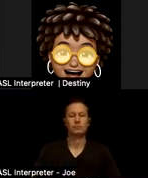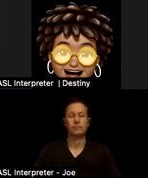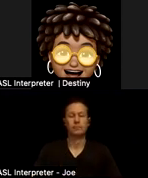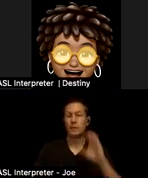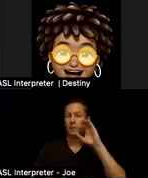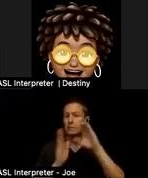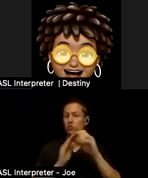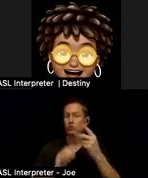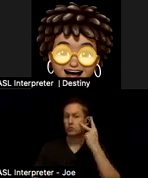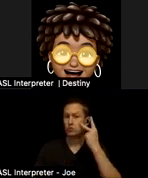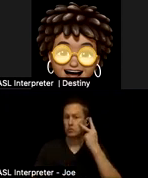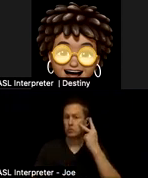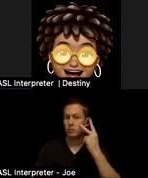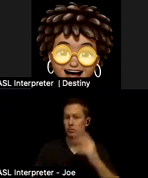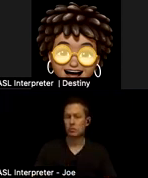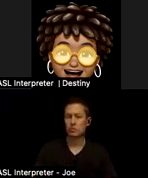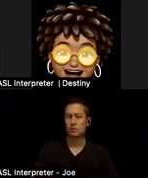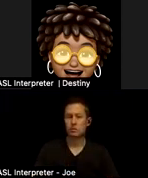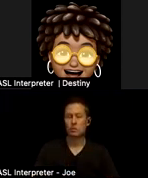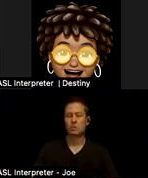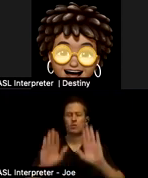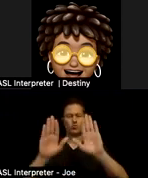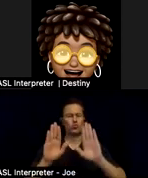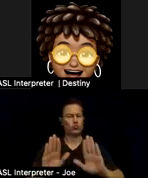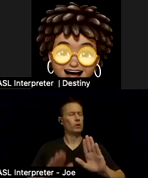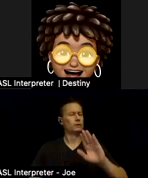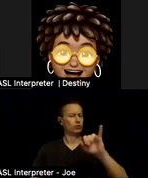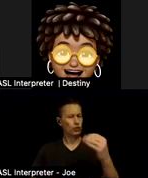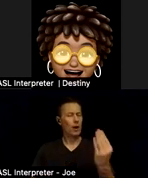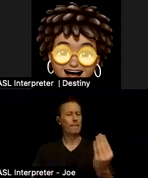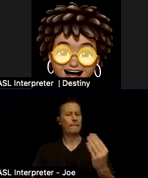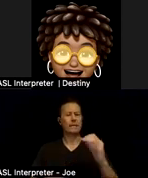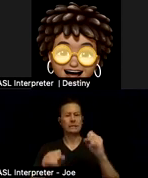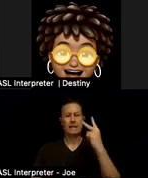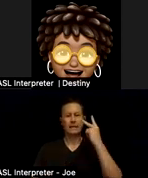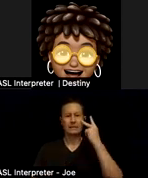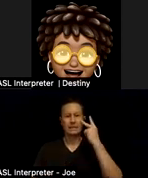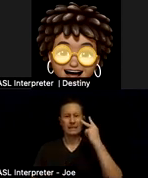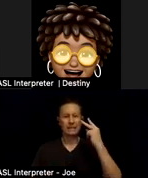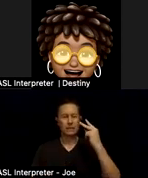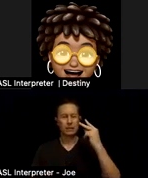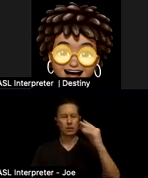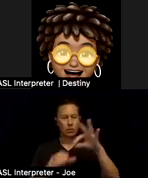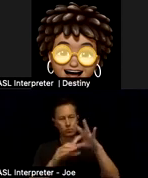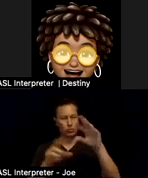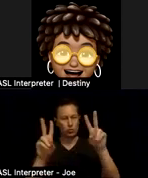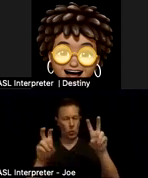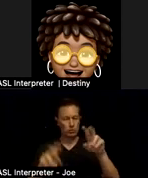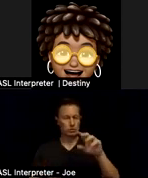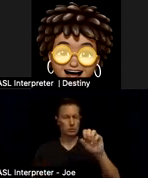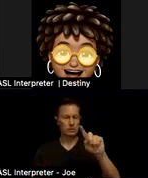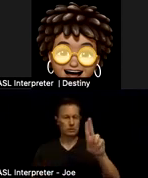you're seeing really do a great job, because you can kind of see the ghost studs behind this. I mean, you're not gonna be able to see that in your